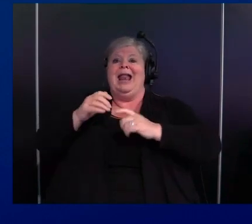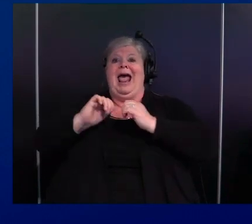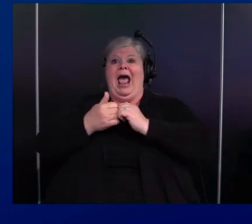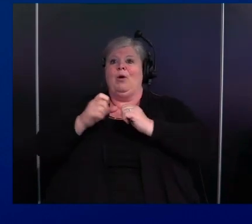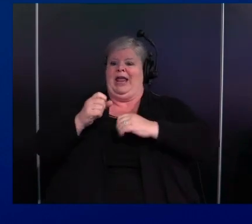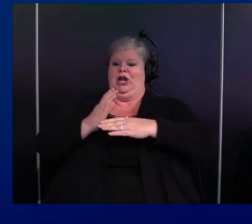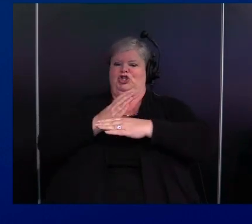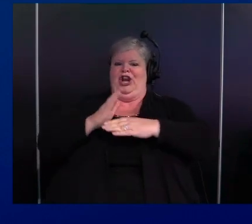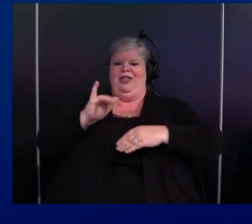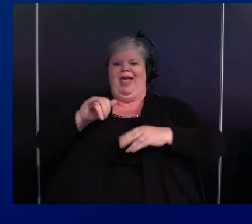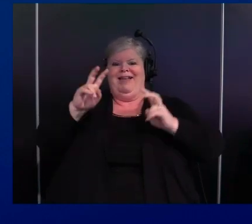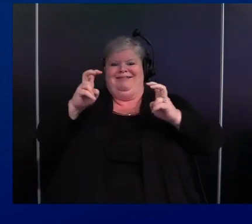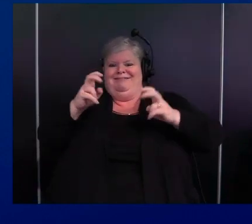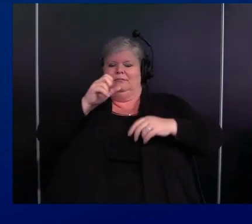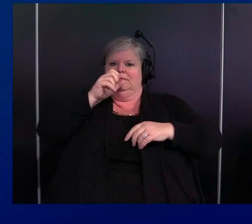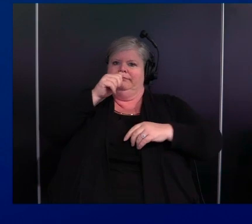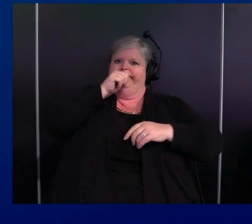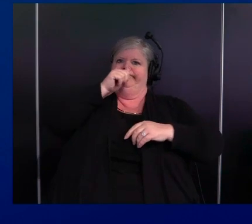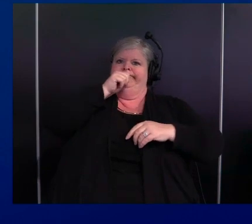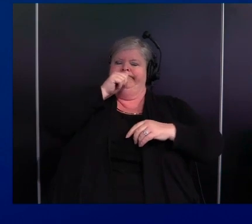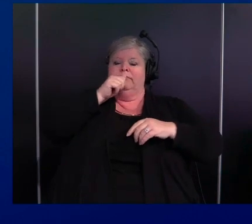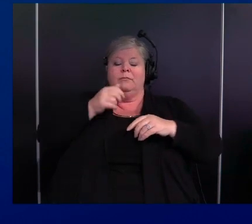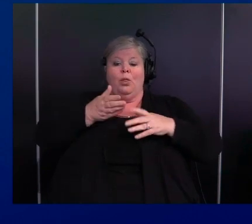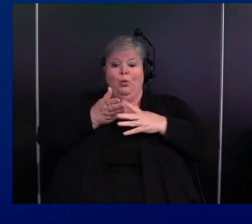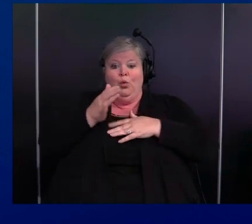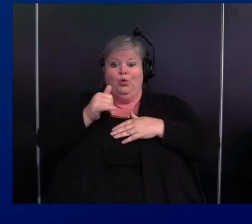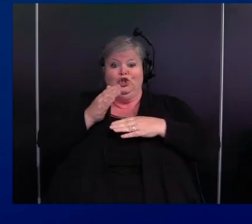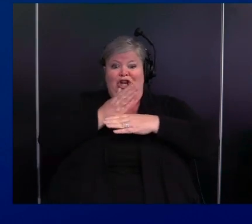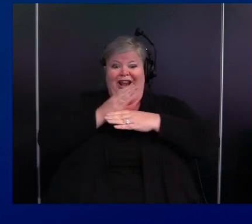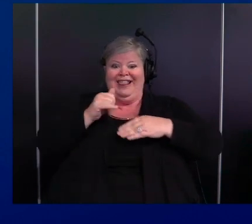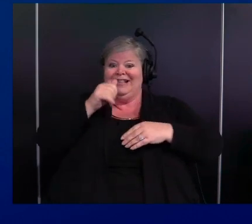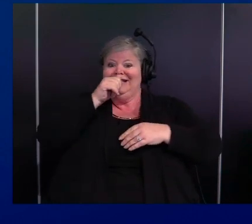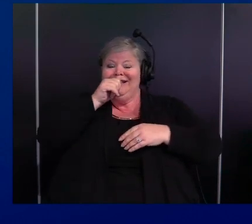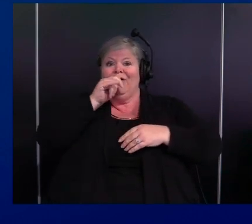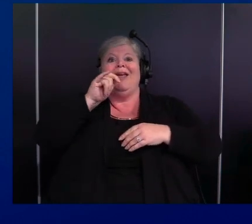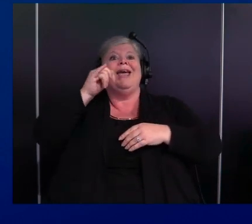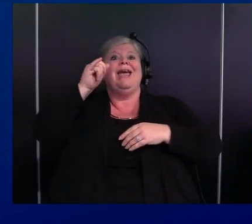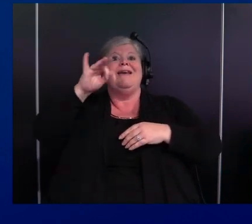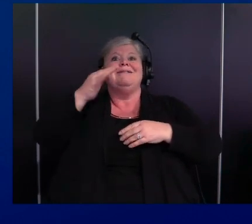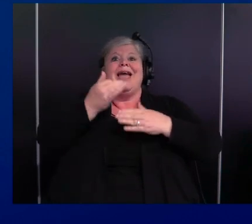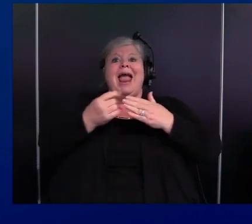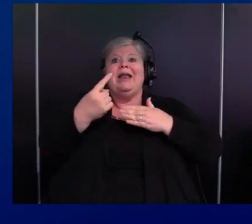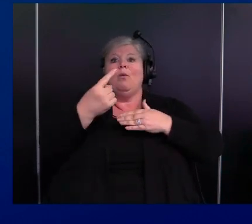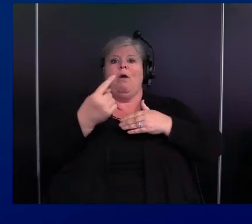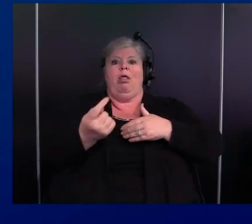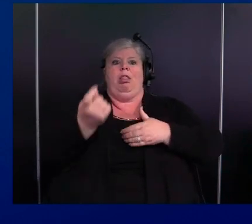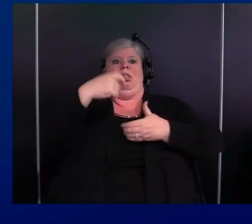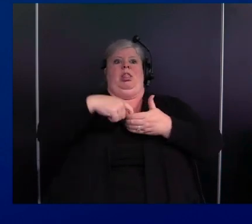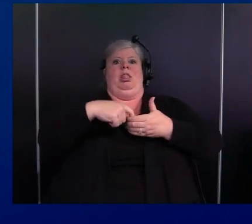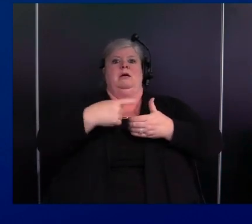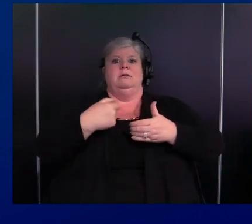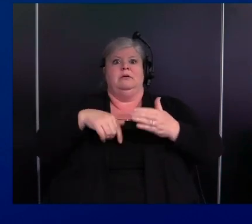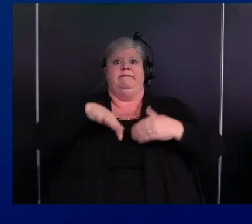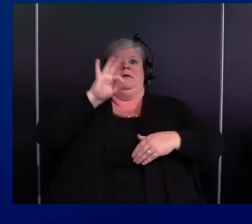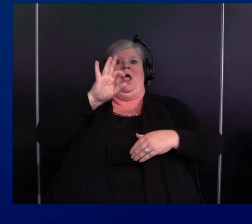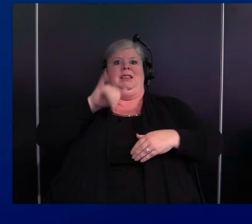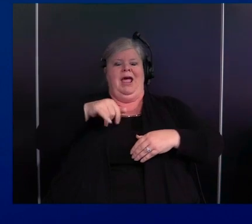the secret? Yeah. Right? Because in the process of sharing that secret, if anybody else, an interloper, discovers it, they can now